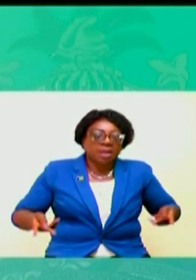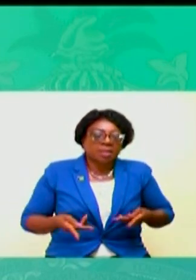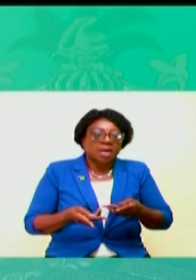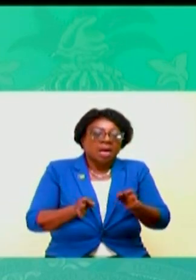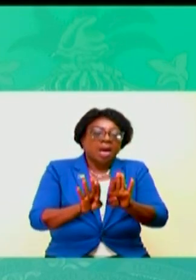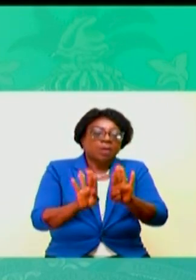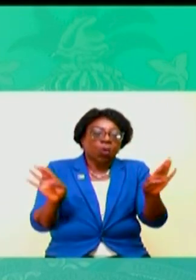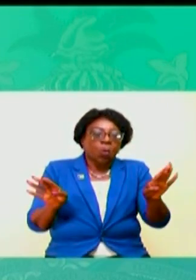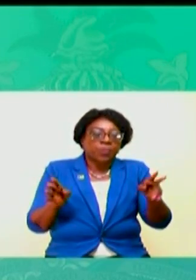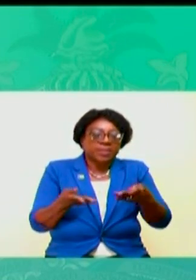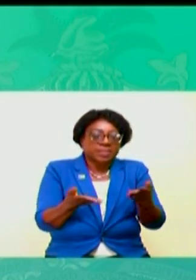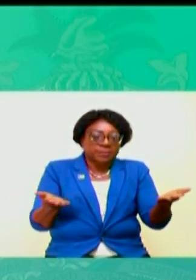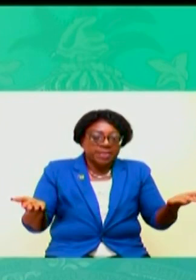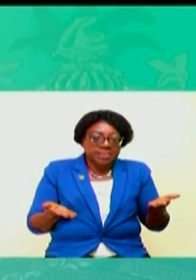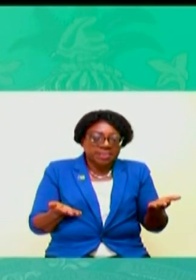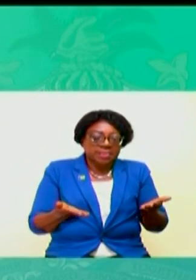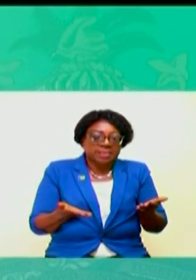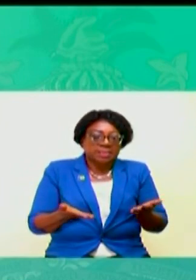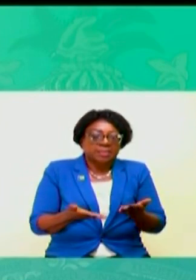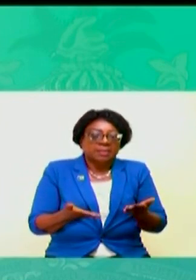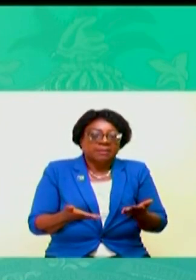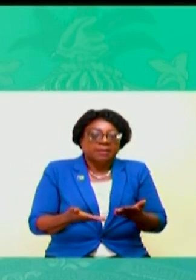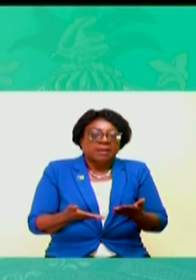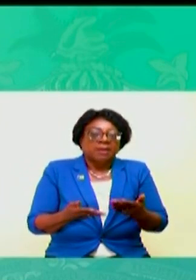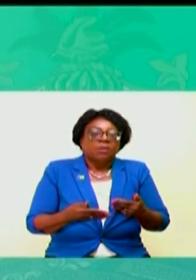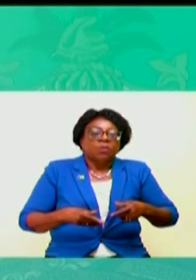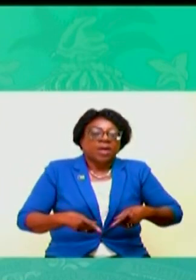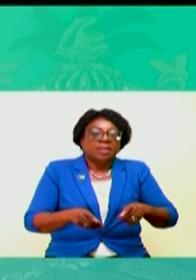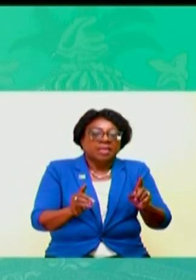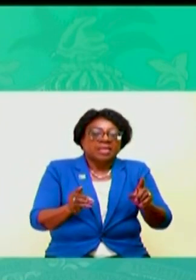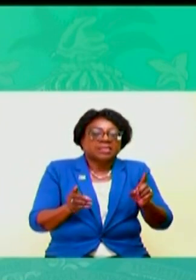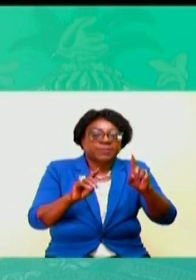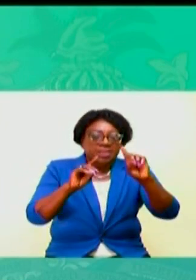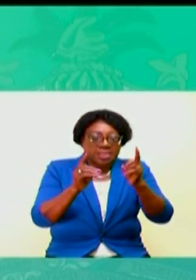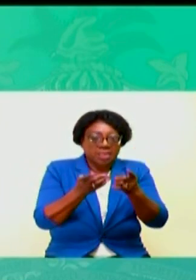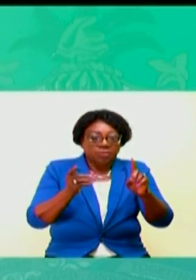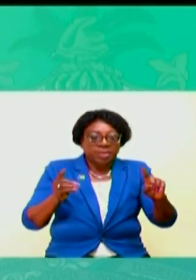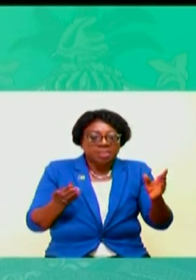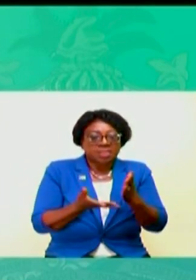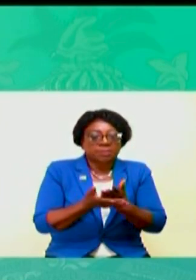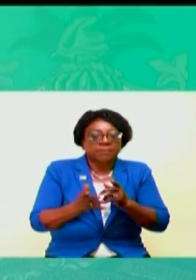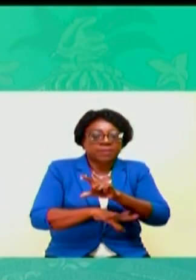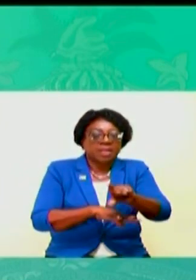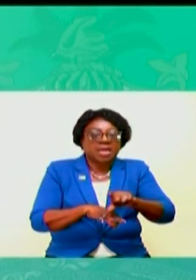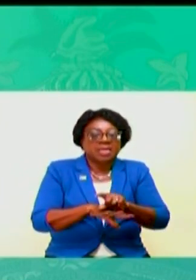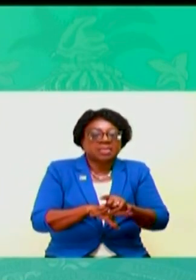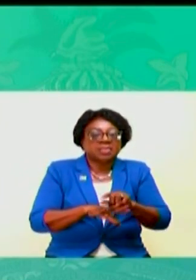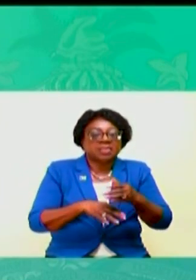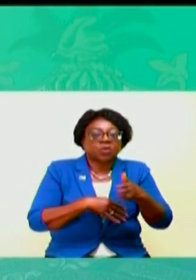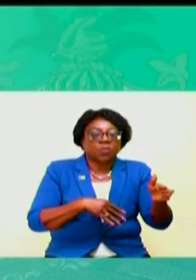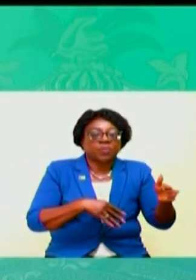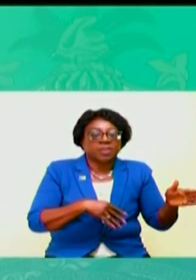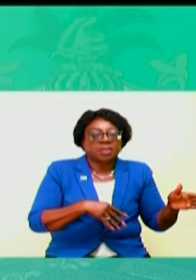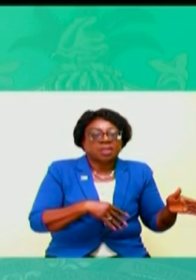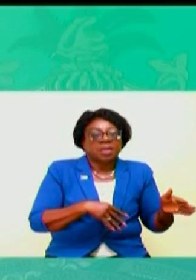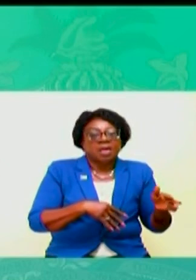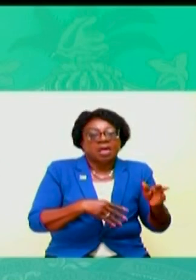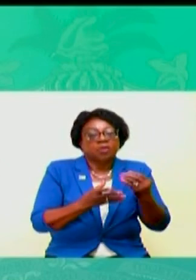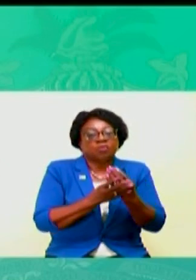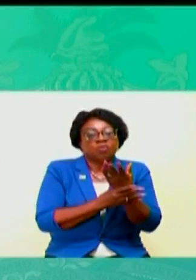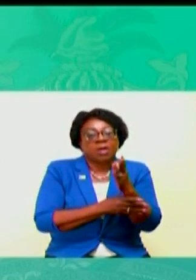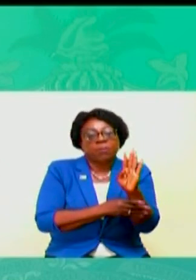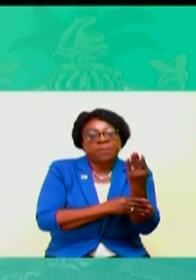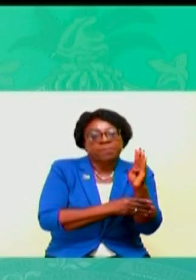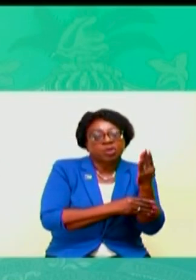been allocated, decades after the creation of communities, some of the land remains vacant and overgrown. Over the